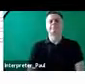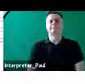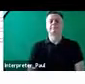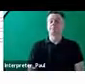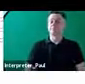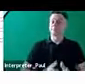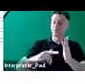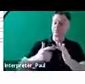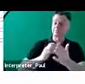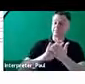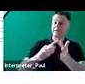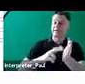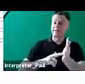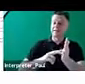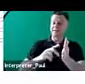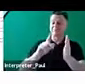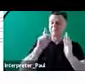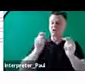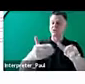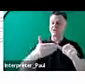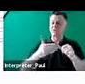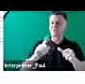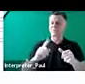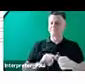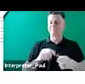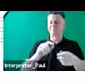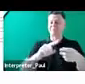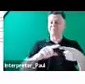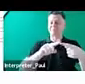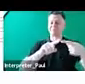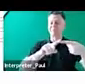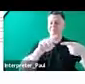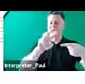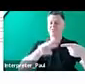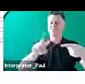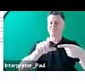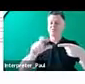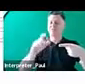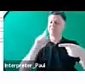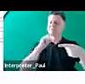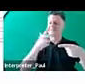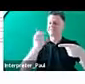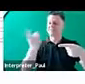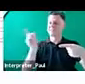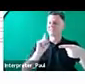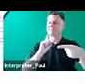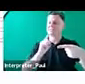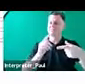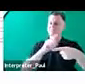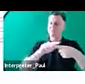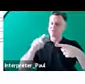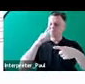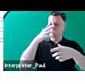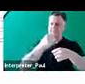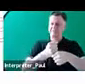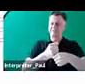Okay, Helen. So it looks like the early result is in and it's 33% at 86% of respondents. So the primary belief of